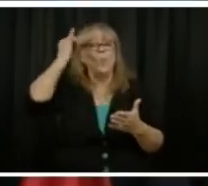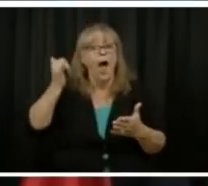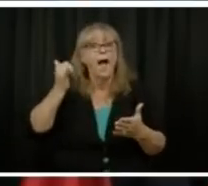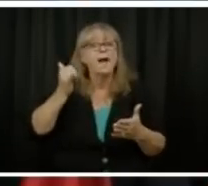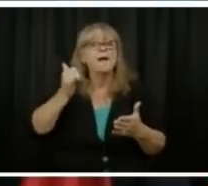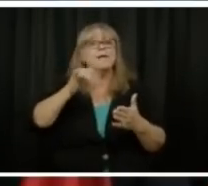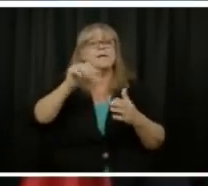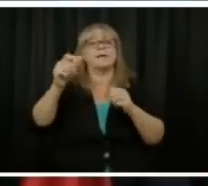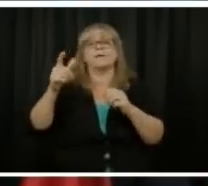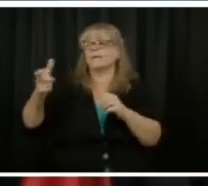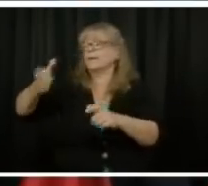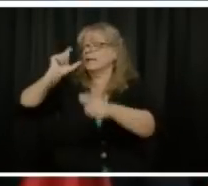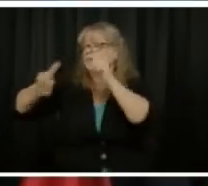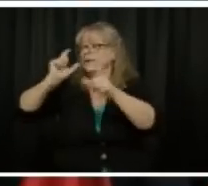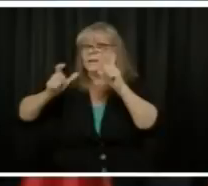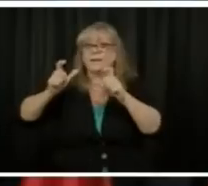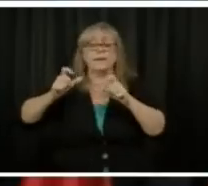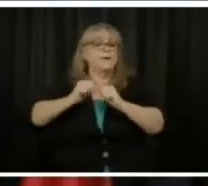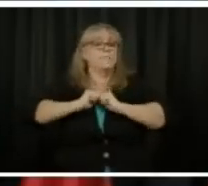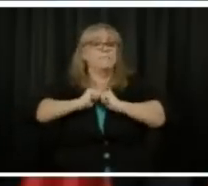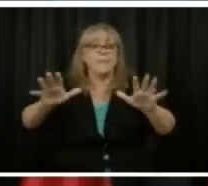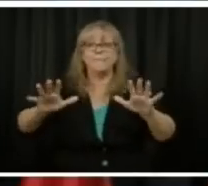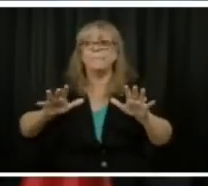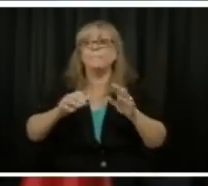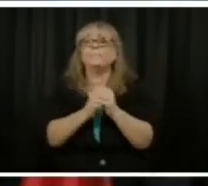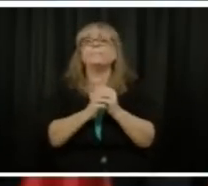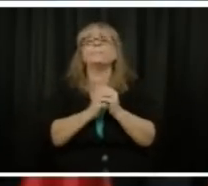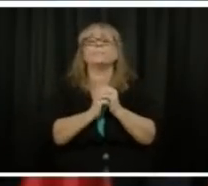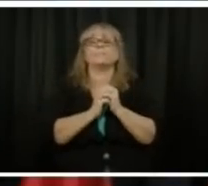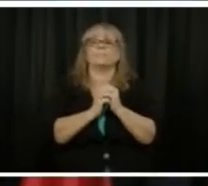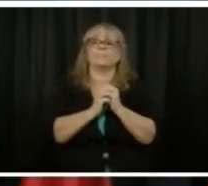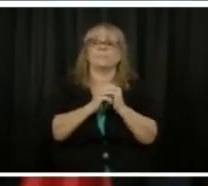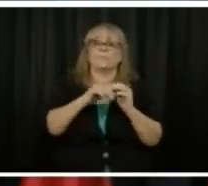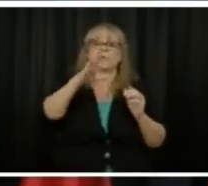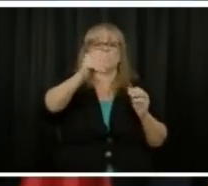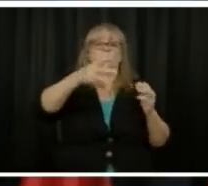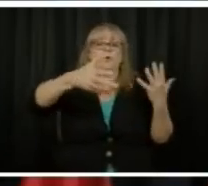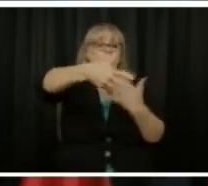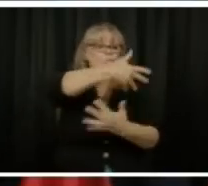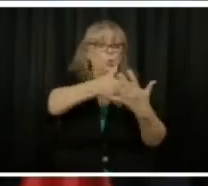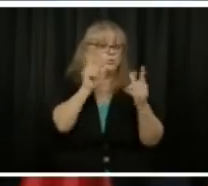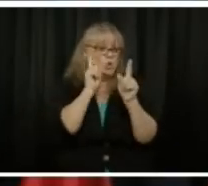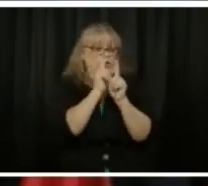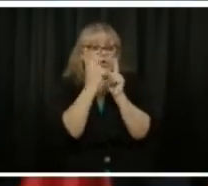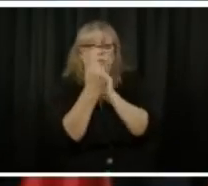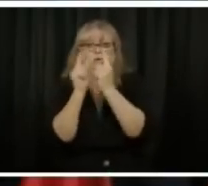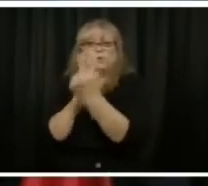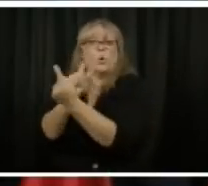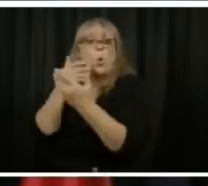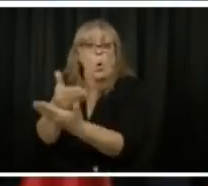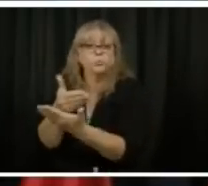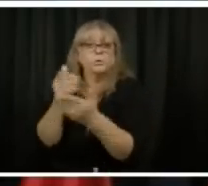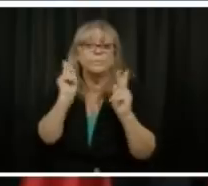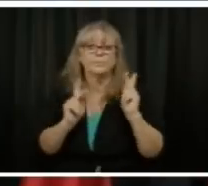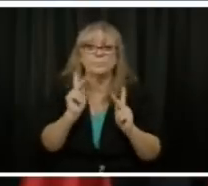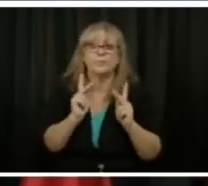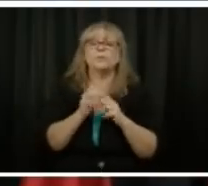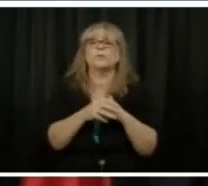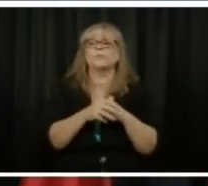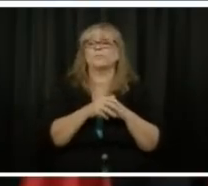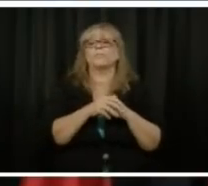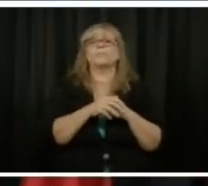their inhibitions, sometimes around interacting with members of the opposite sex or the same sex. That's, I guess, a reason people do that. And